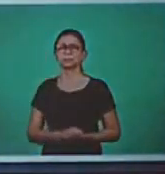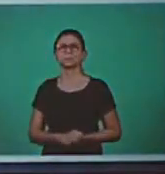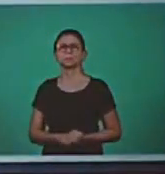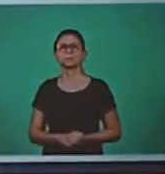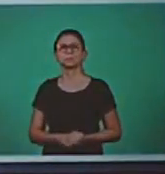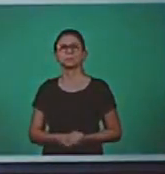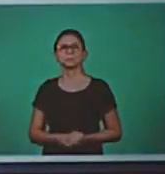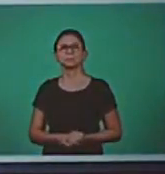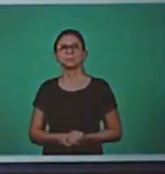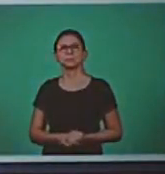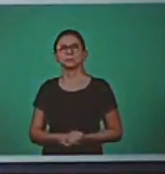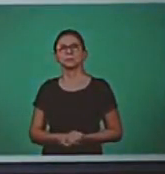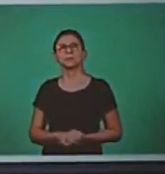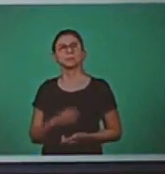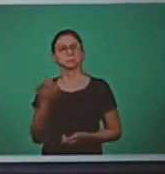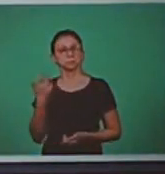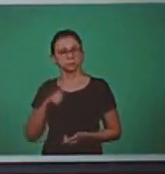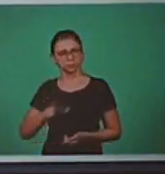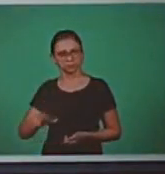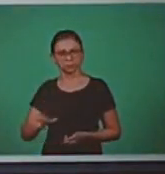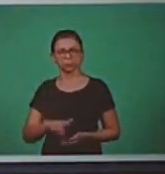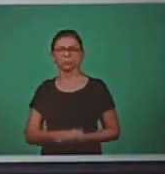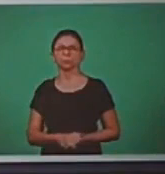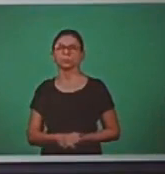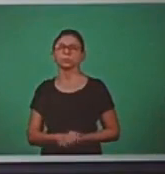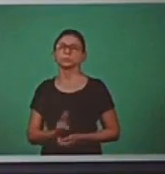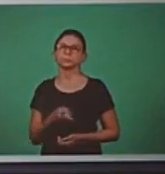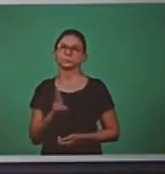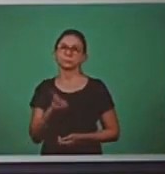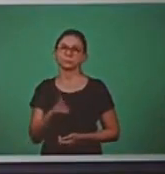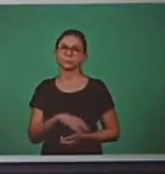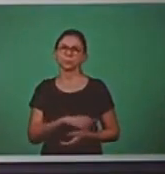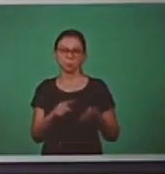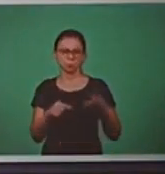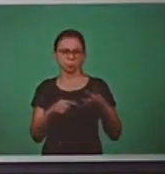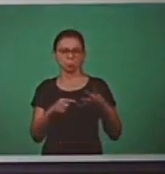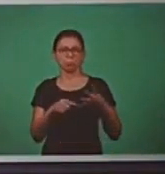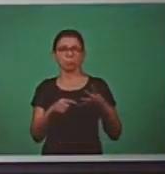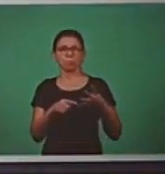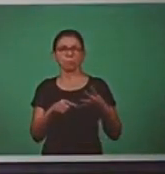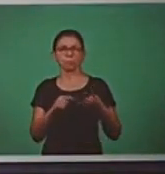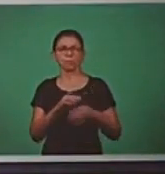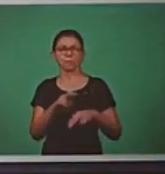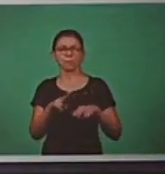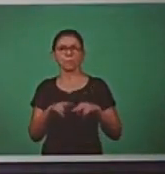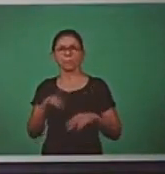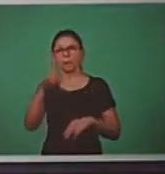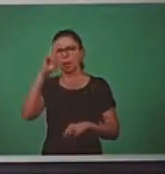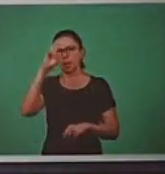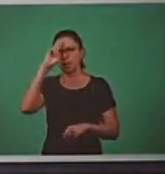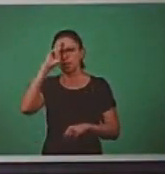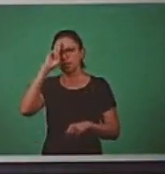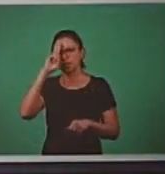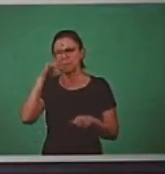unfaithful church. This calls our attention. Also, there is more, the fourth reason. At midnight